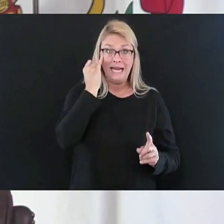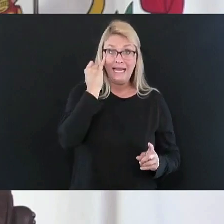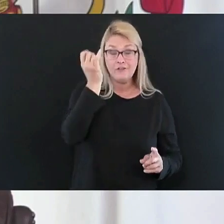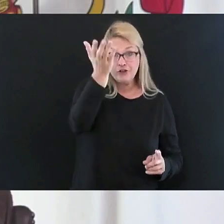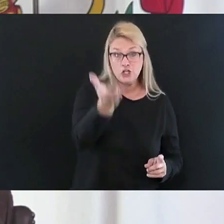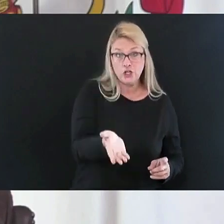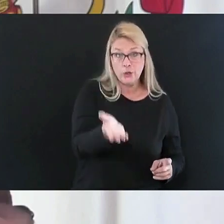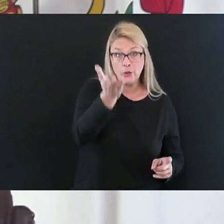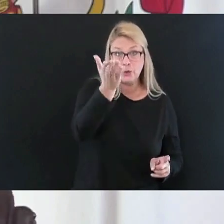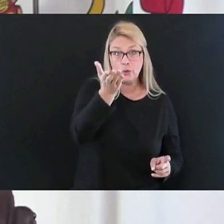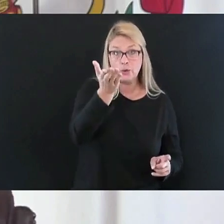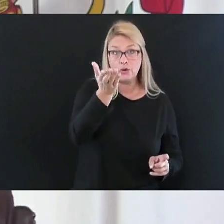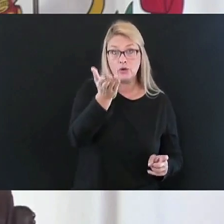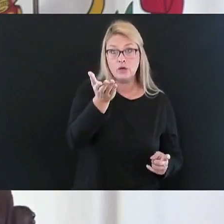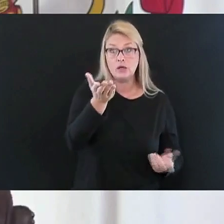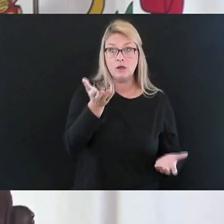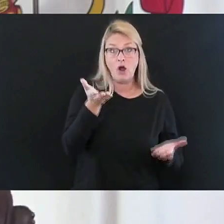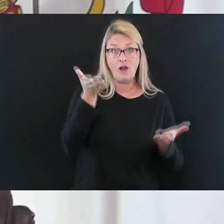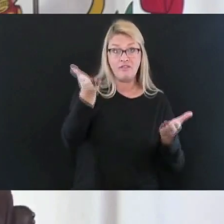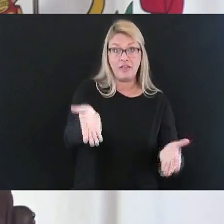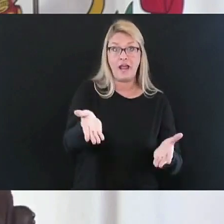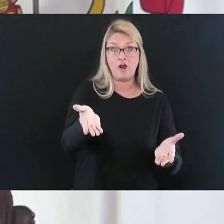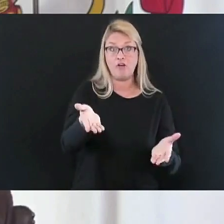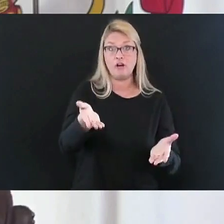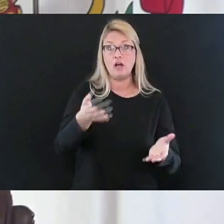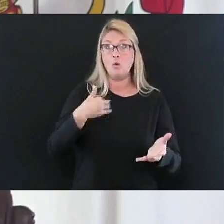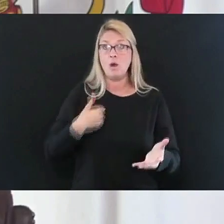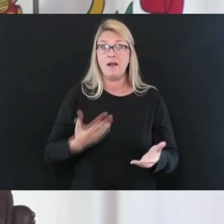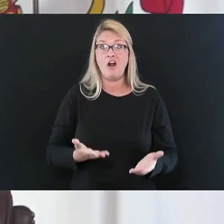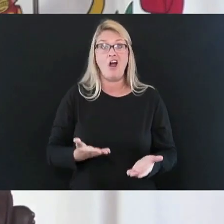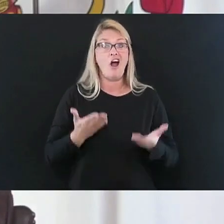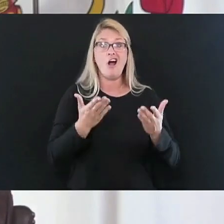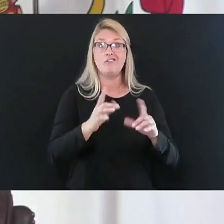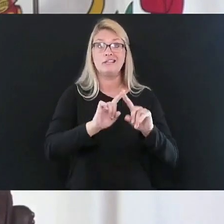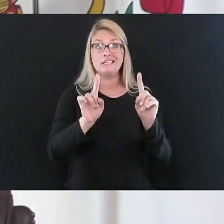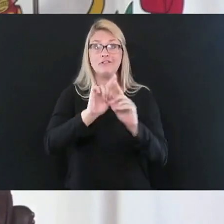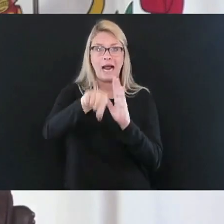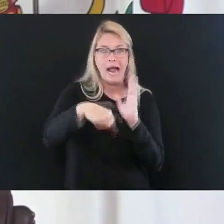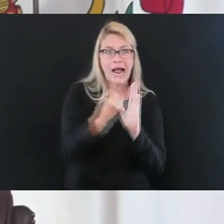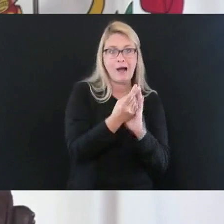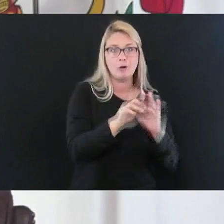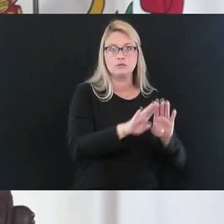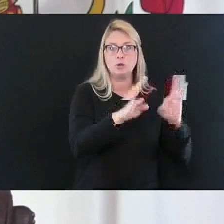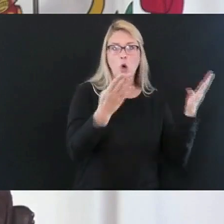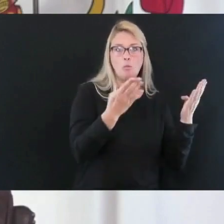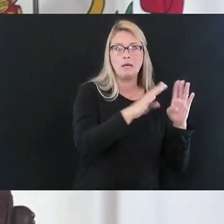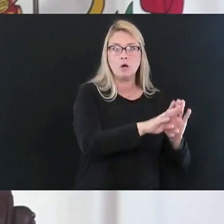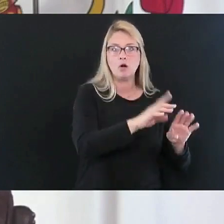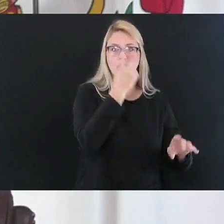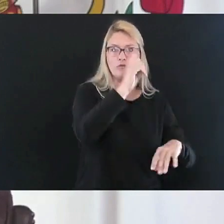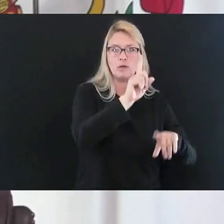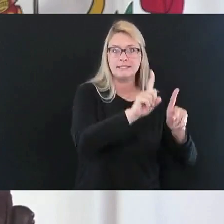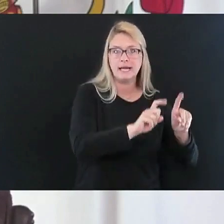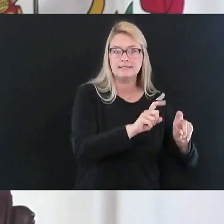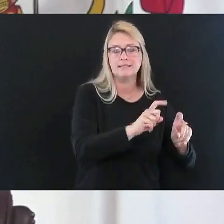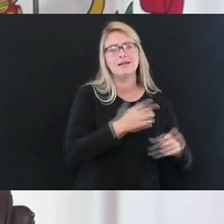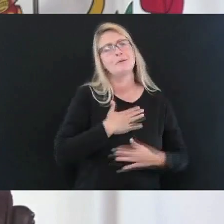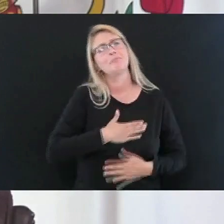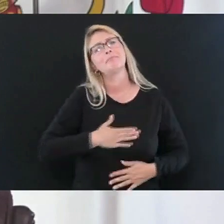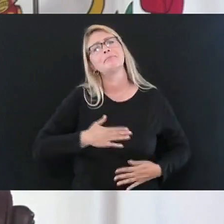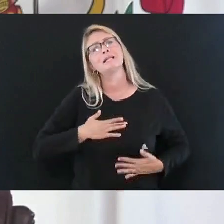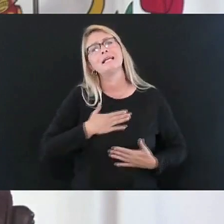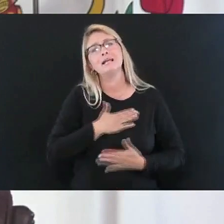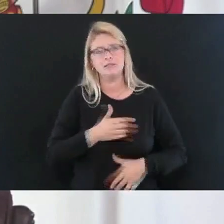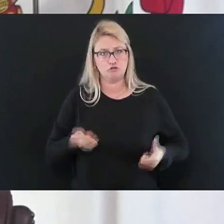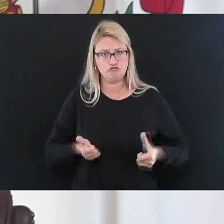we're offering extended hours and we're offering all kinds of different ways that you can get tested, just please, just